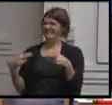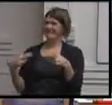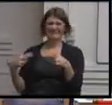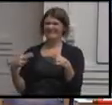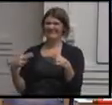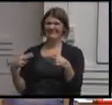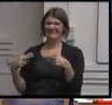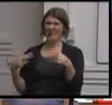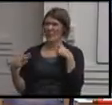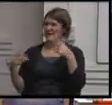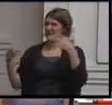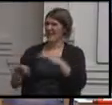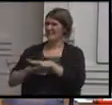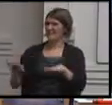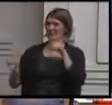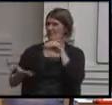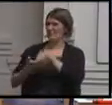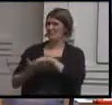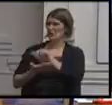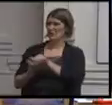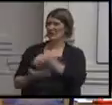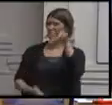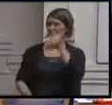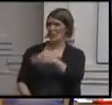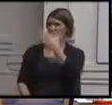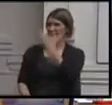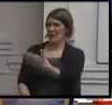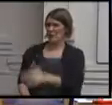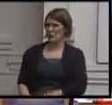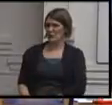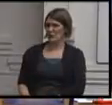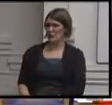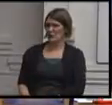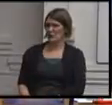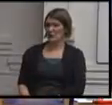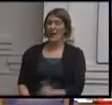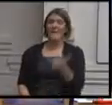us voted against putting that item on the agenda.